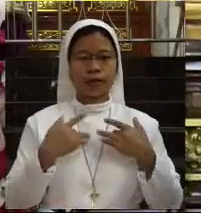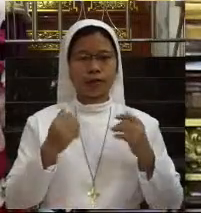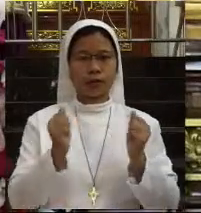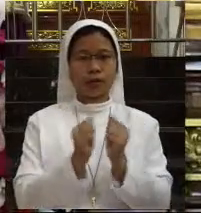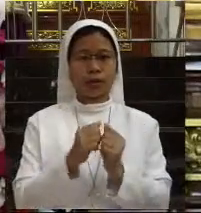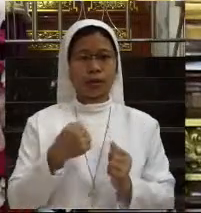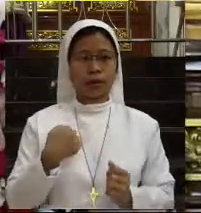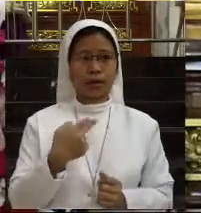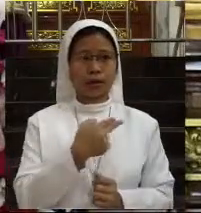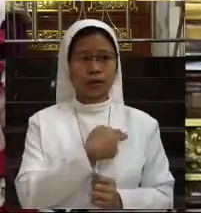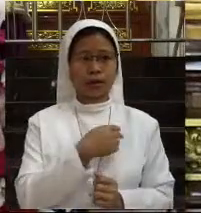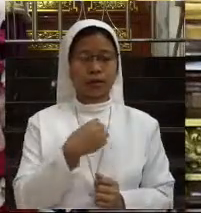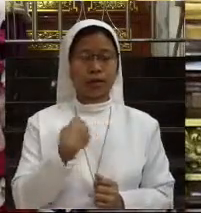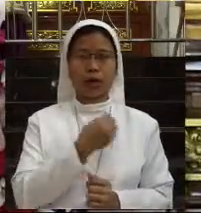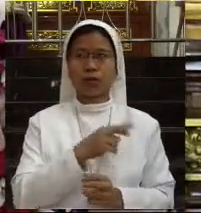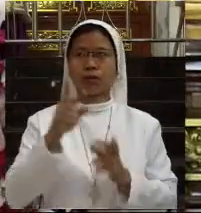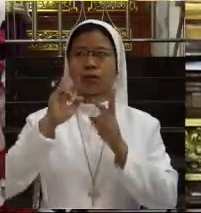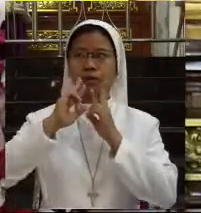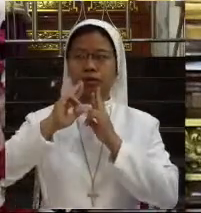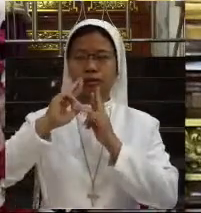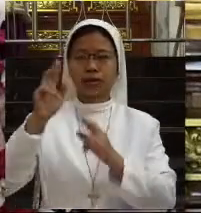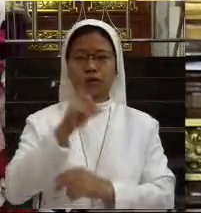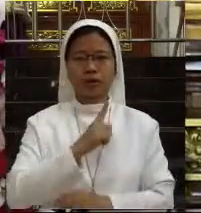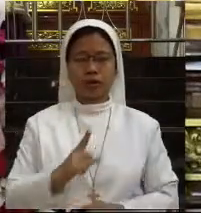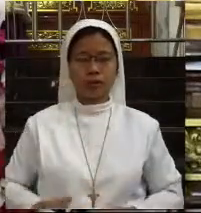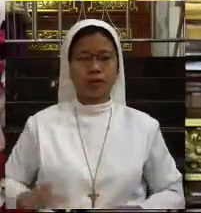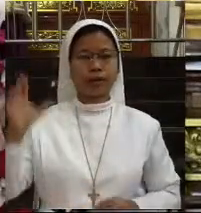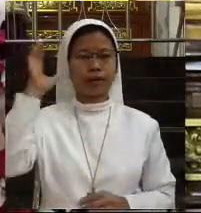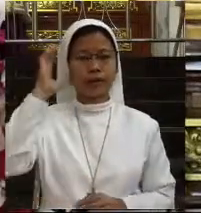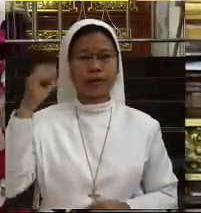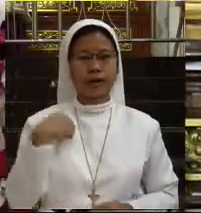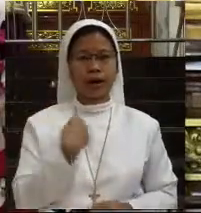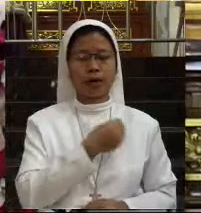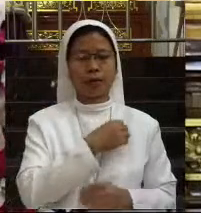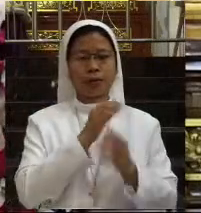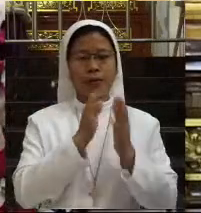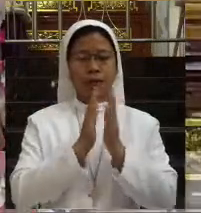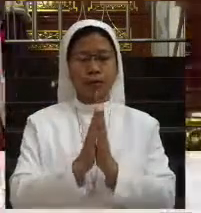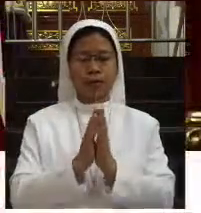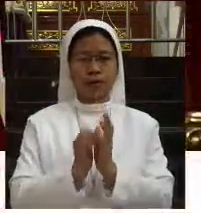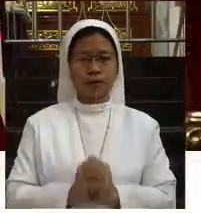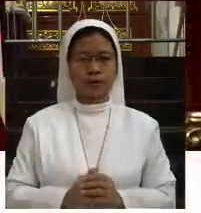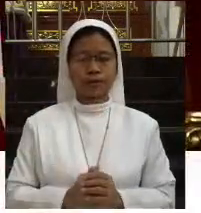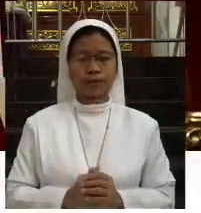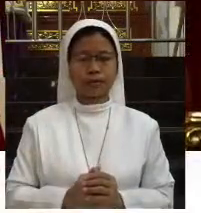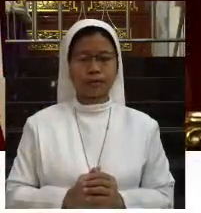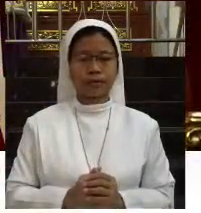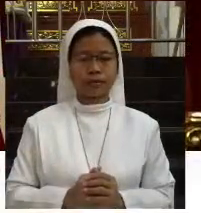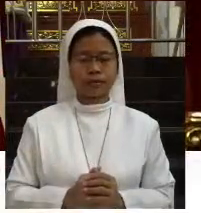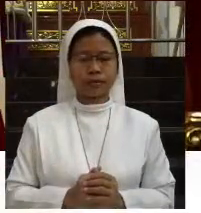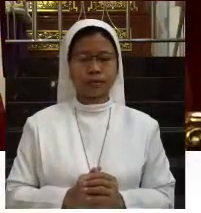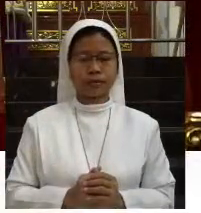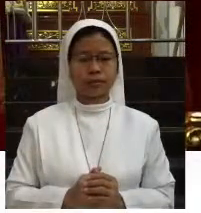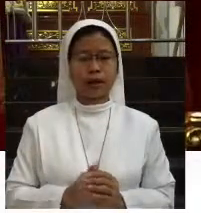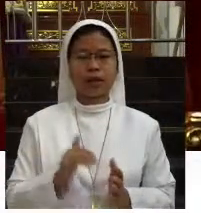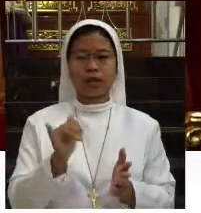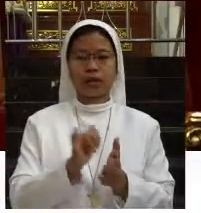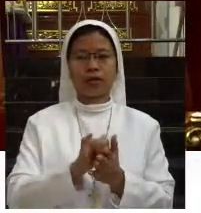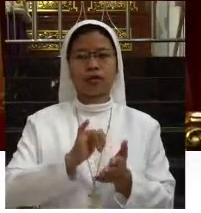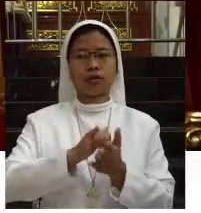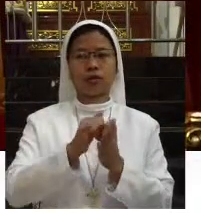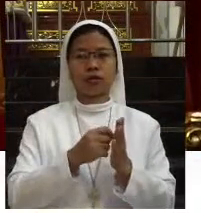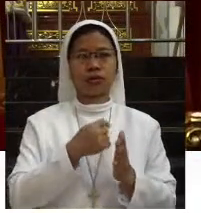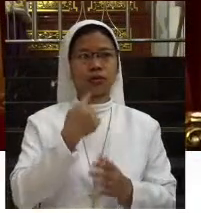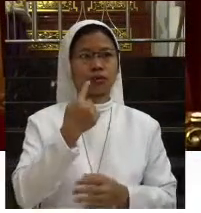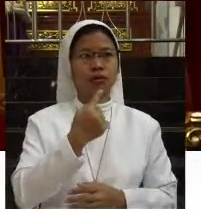Our response, Lord, hear our prayer. Lord, hear our prayer, that those who